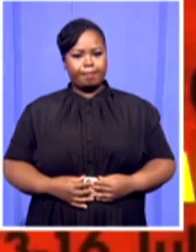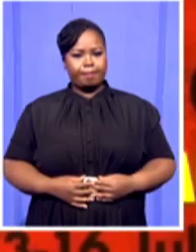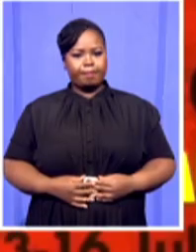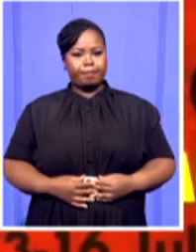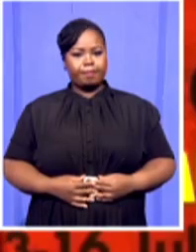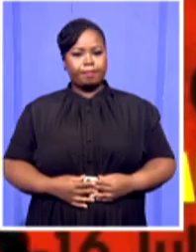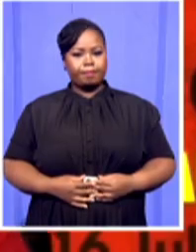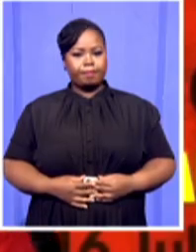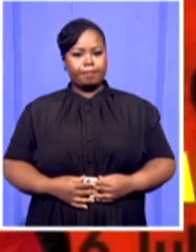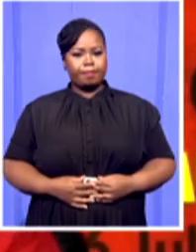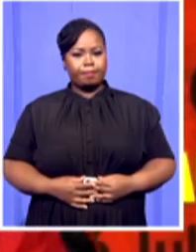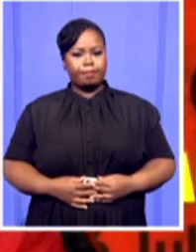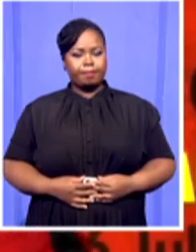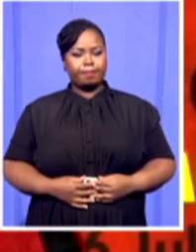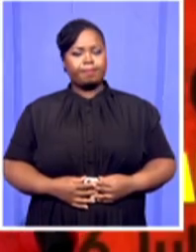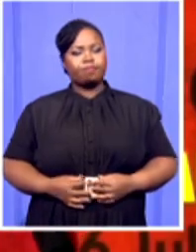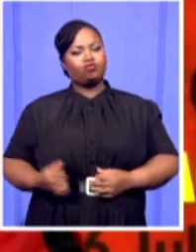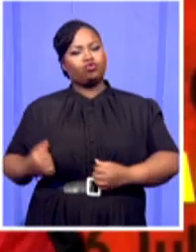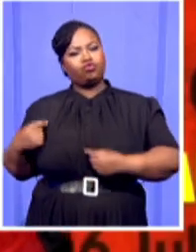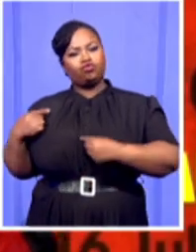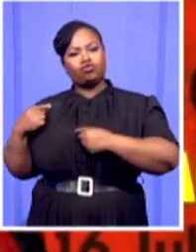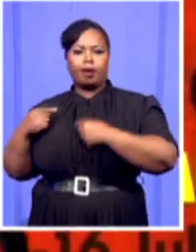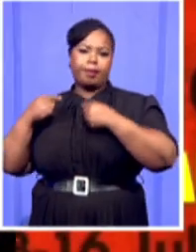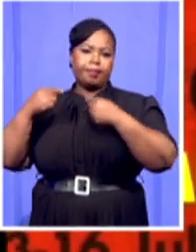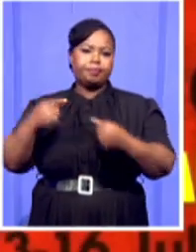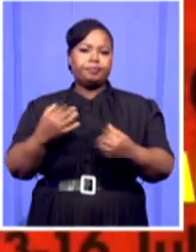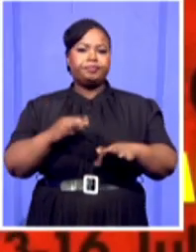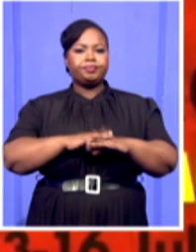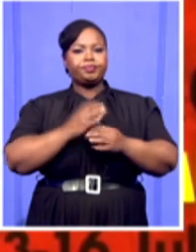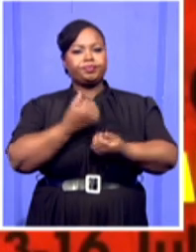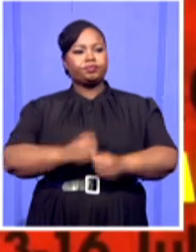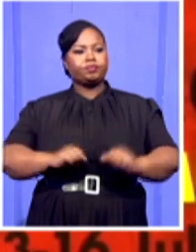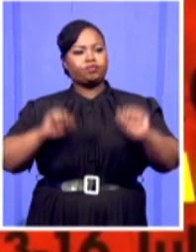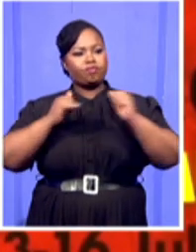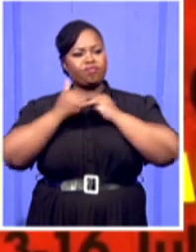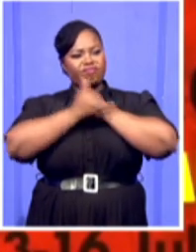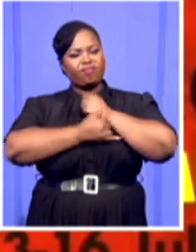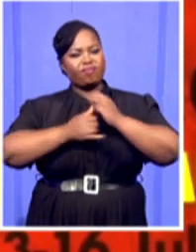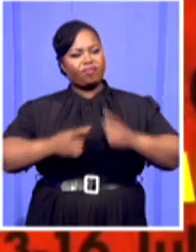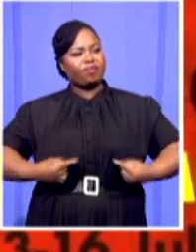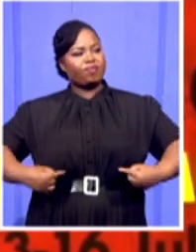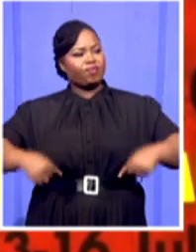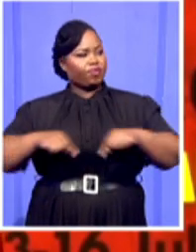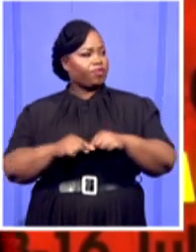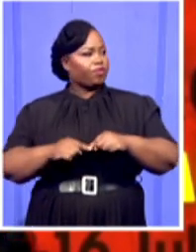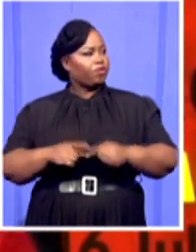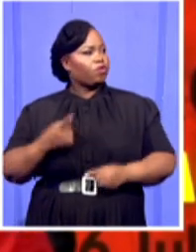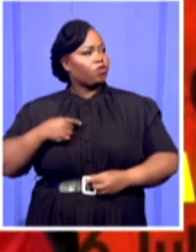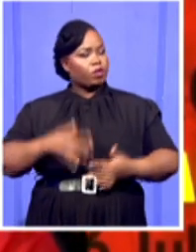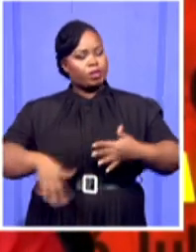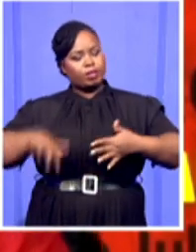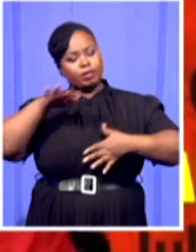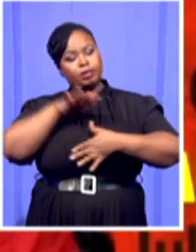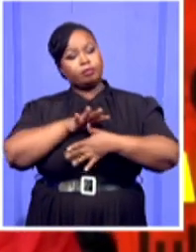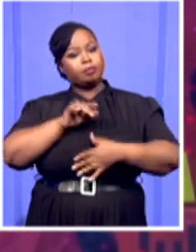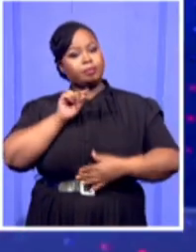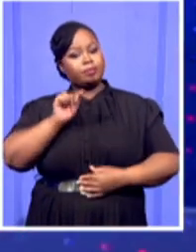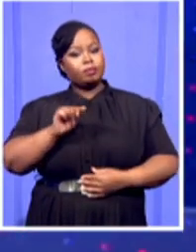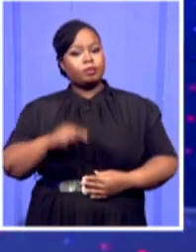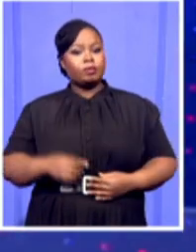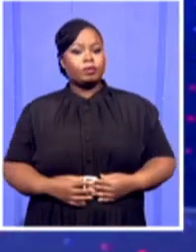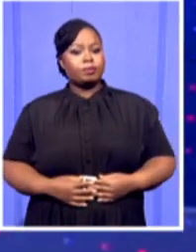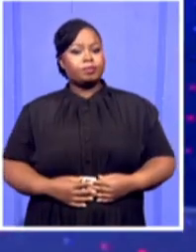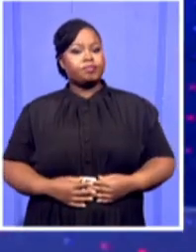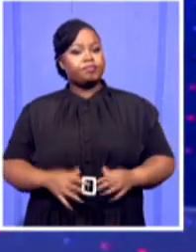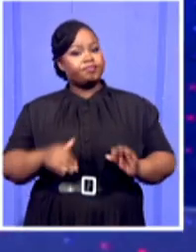key struggles for the liberation of this country. It has been in the forefront. Which